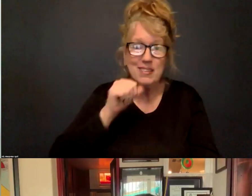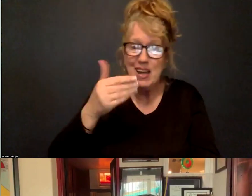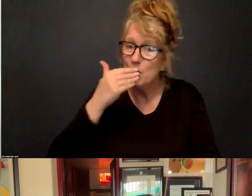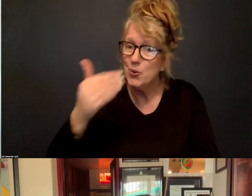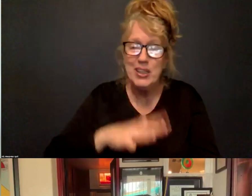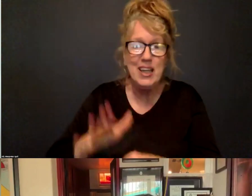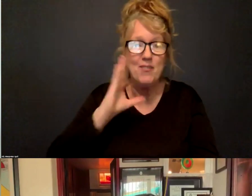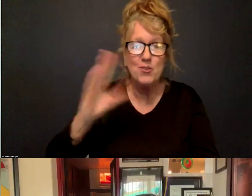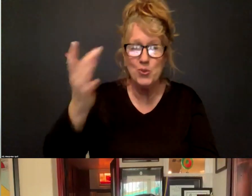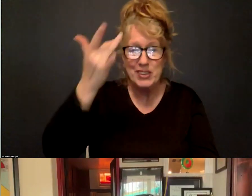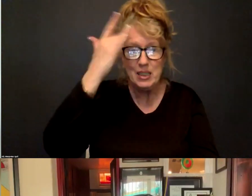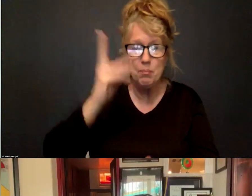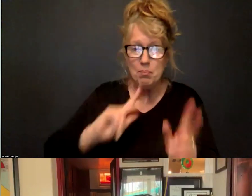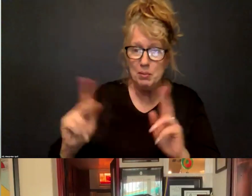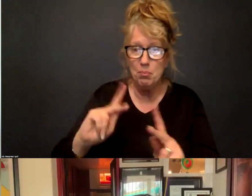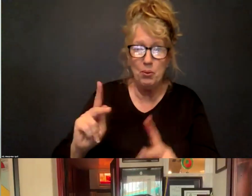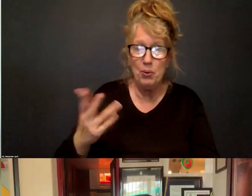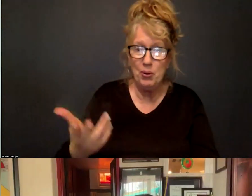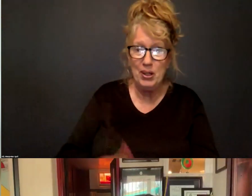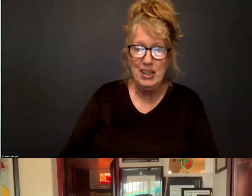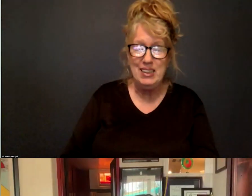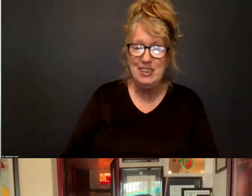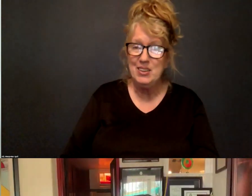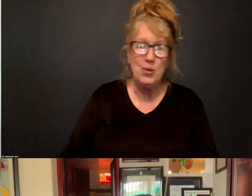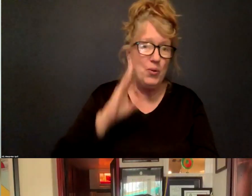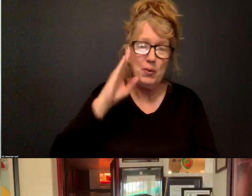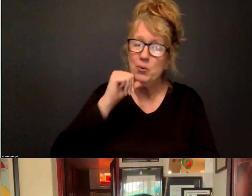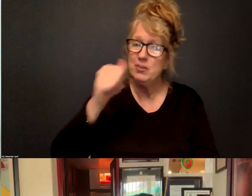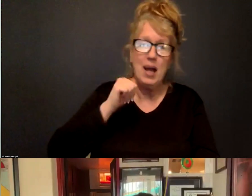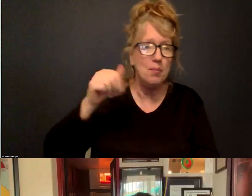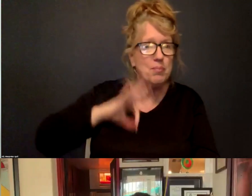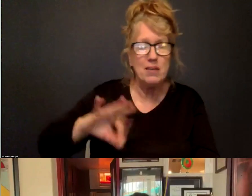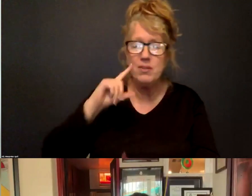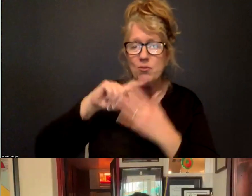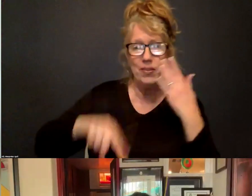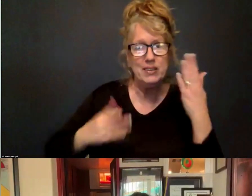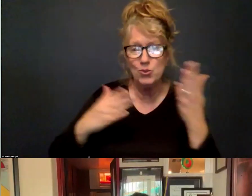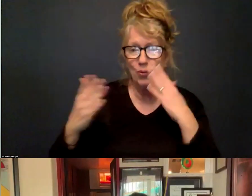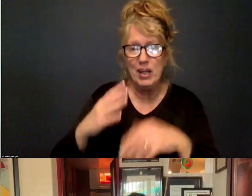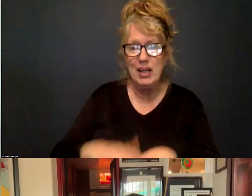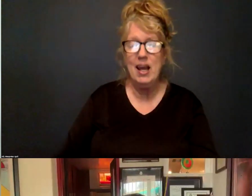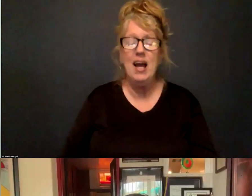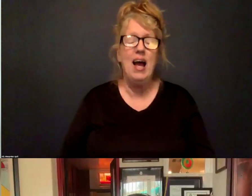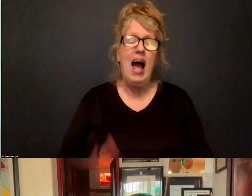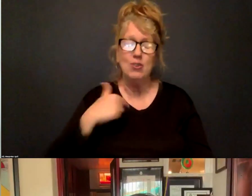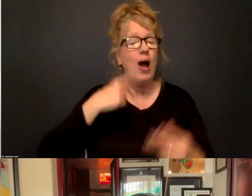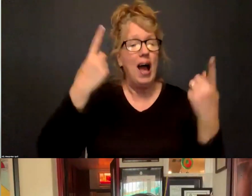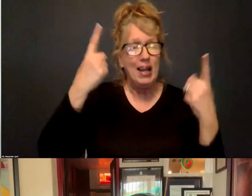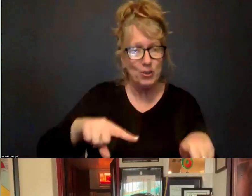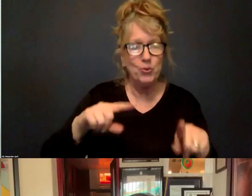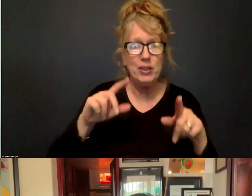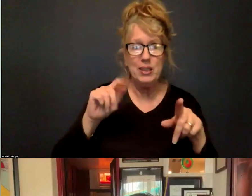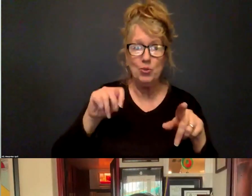Your sickest people are, not going to benefit from these new services. So I agree with Travis